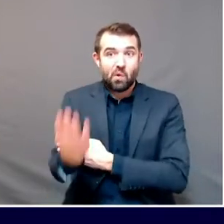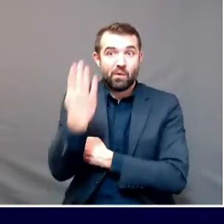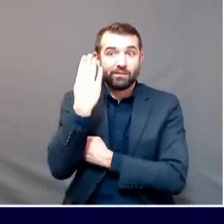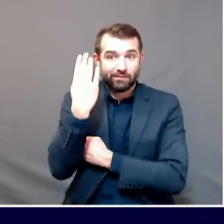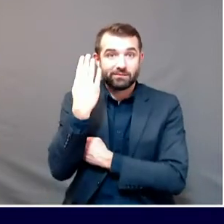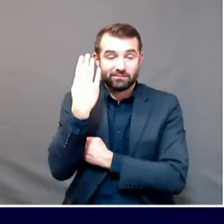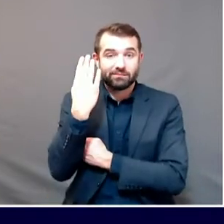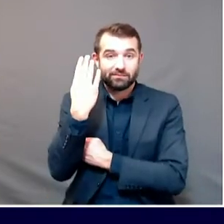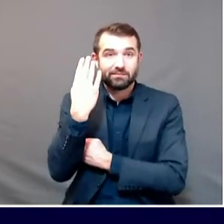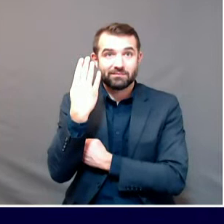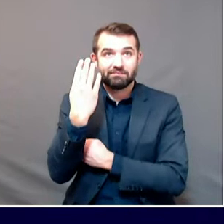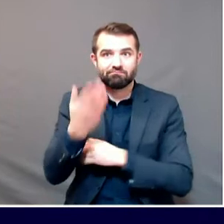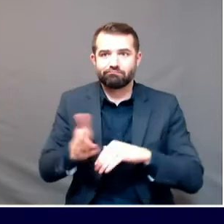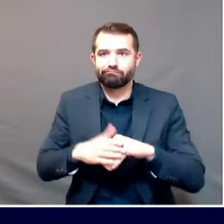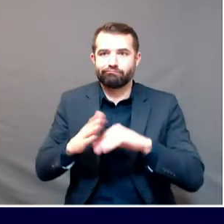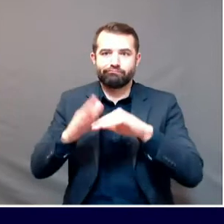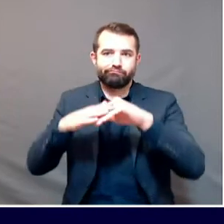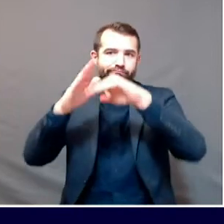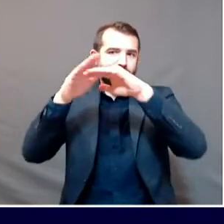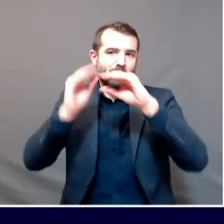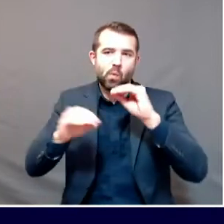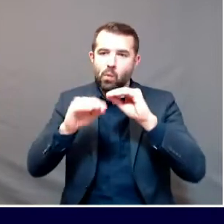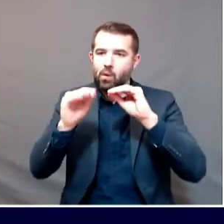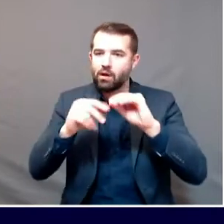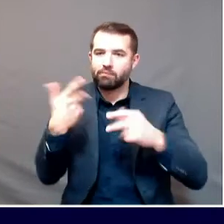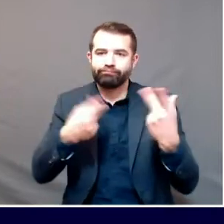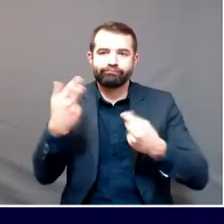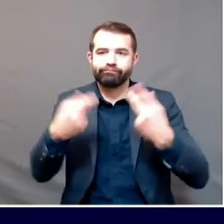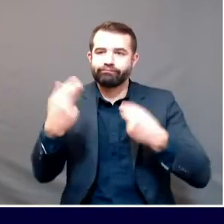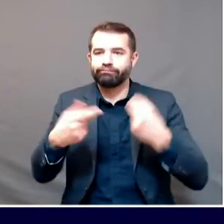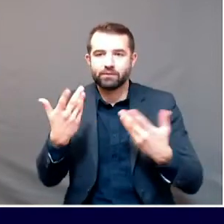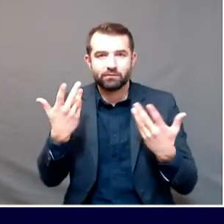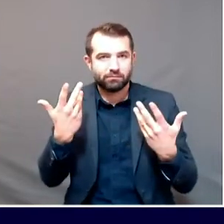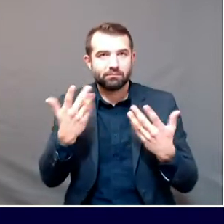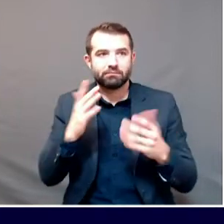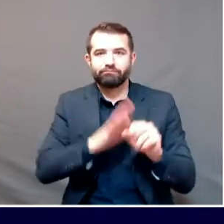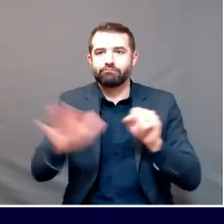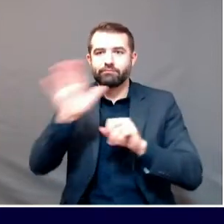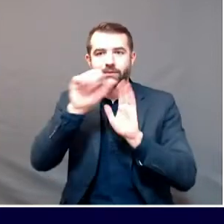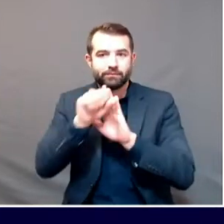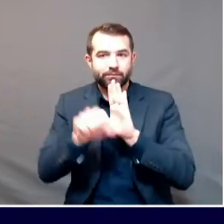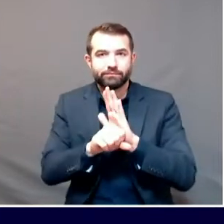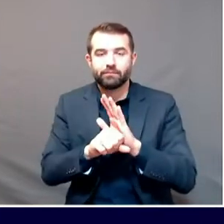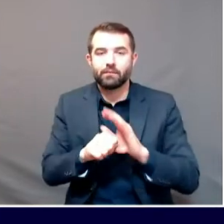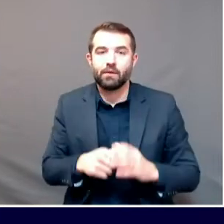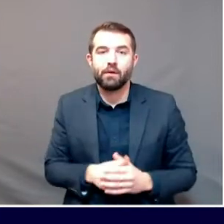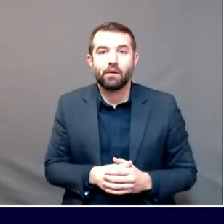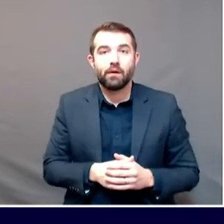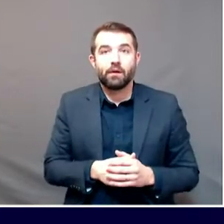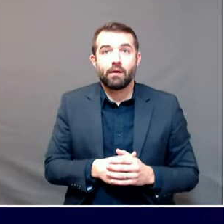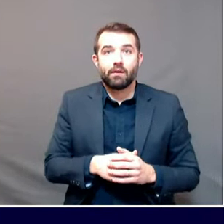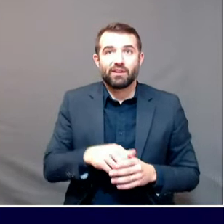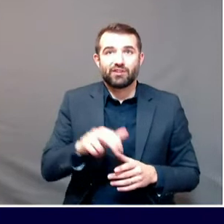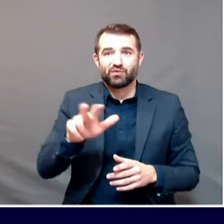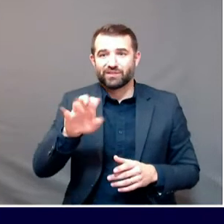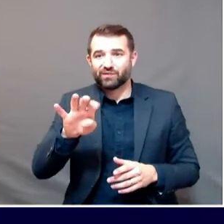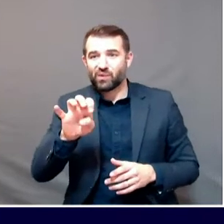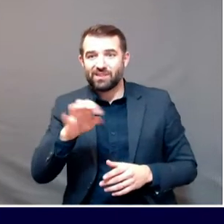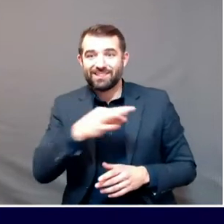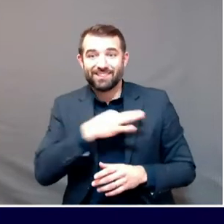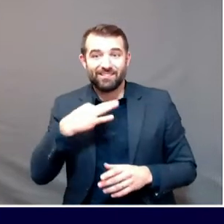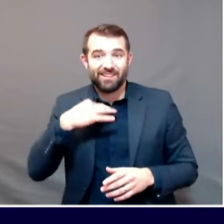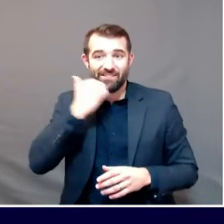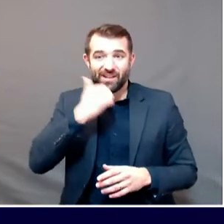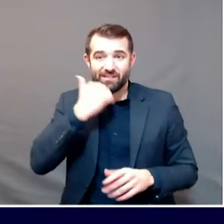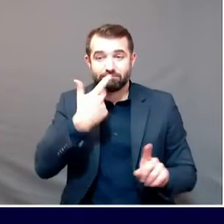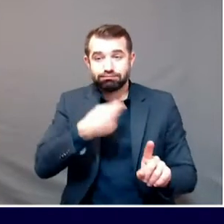across Maine have now been reporting to us that they are able to vaccinate several hundred of their frontline staff every day. So that number was